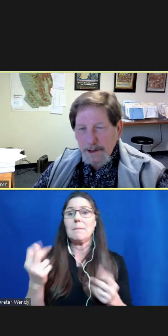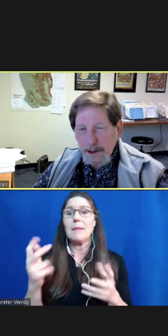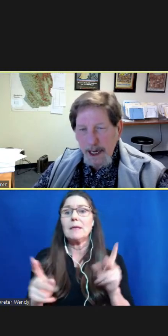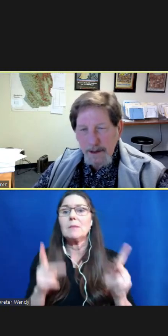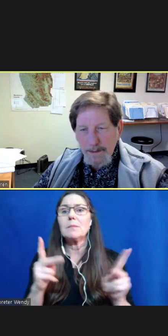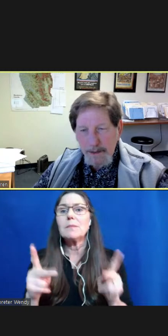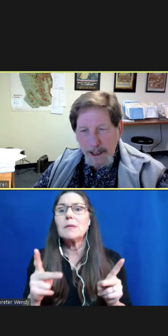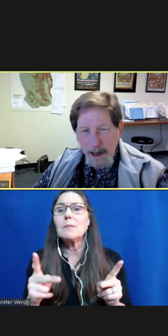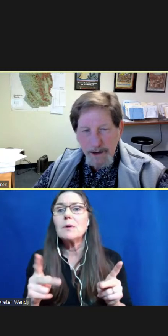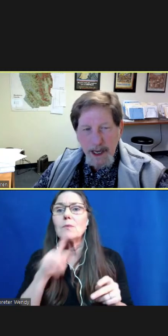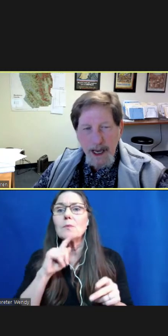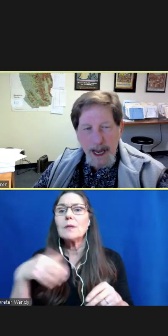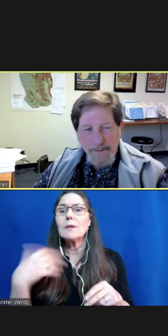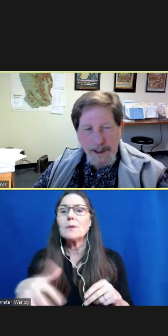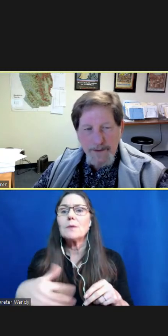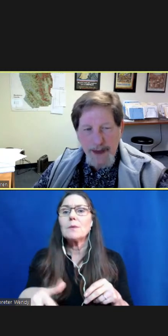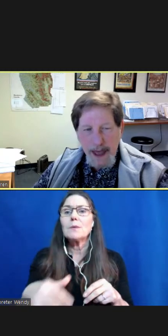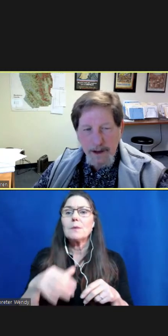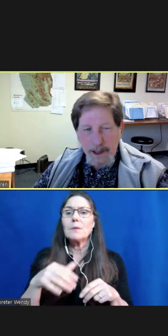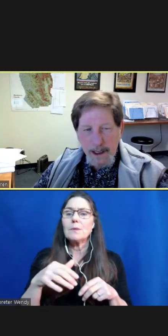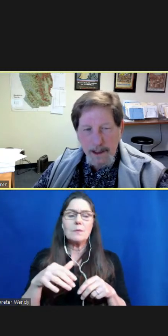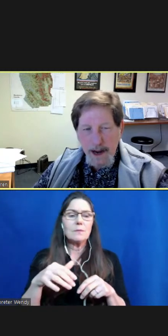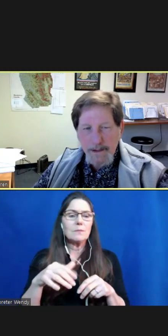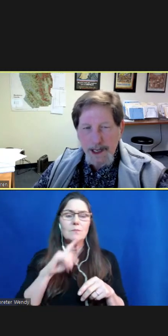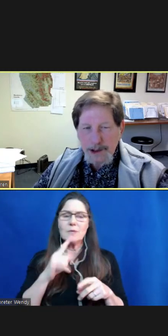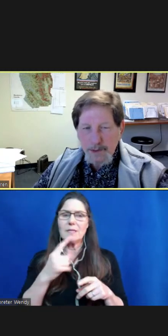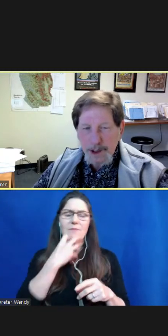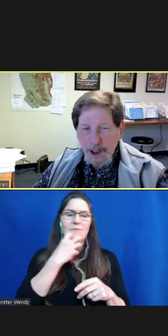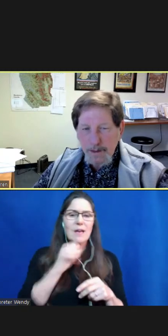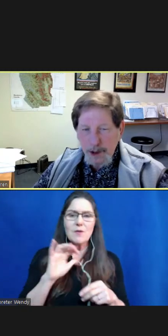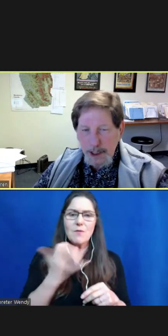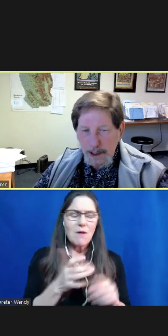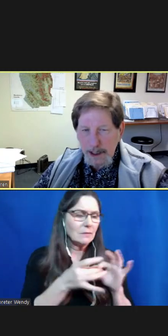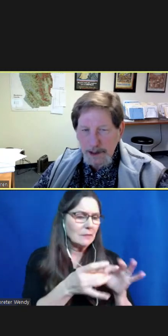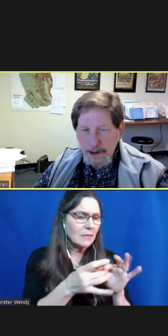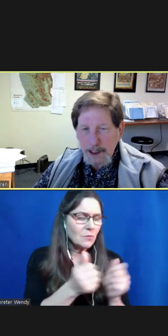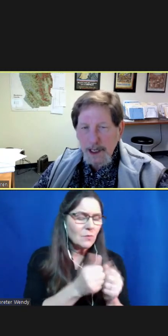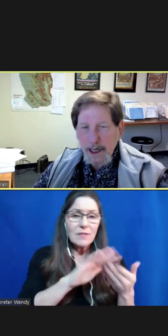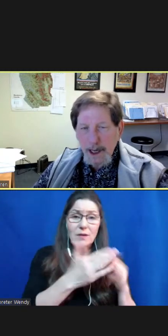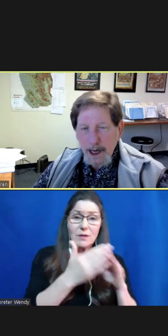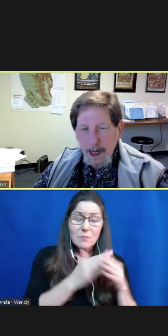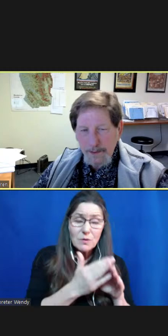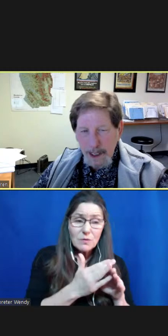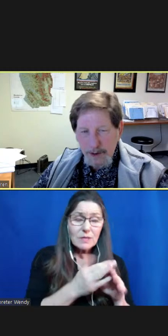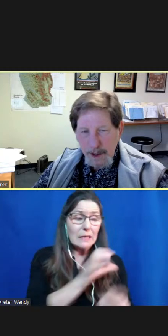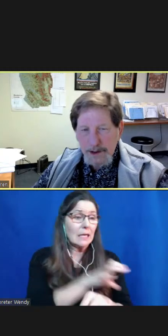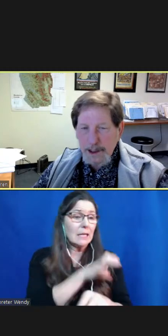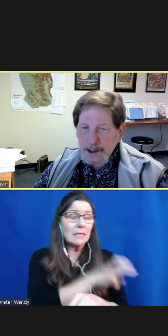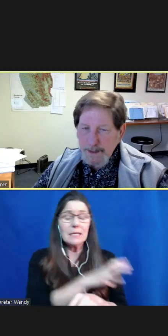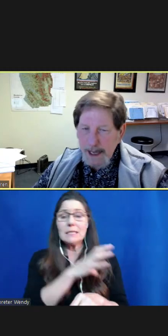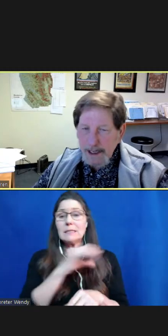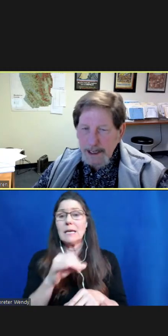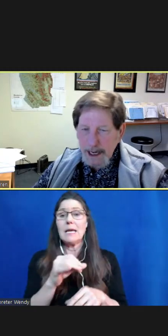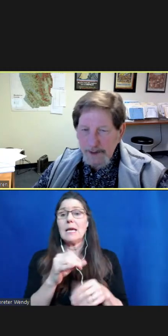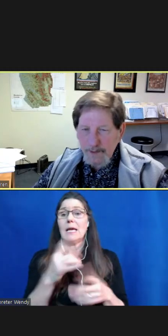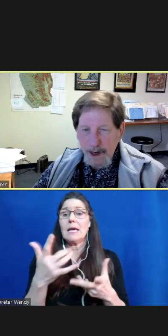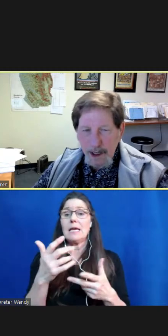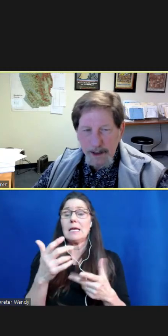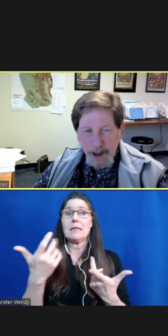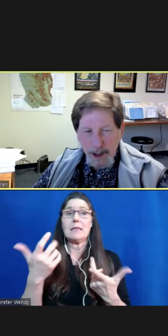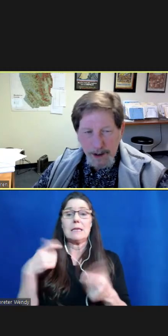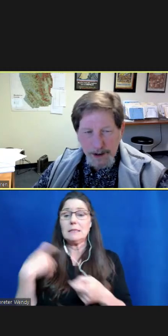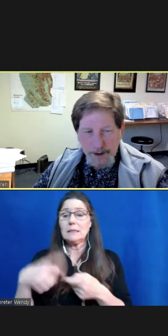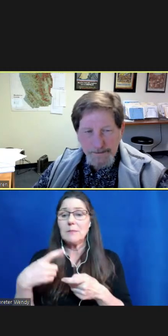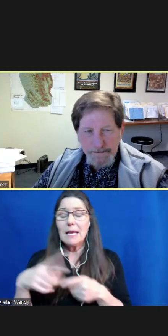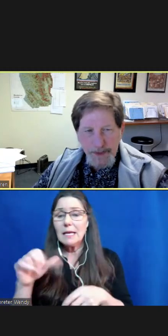and Mendocino County Public Health have really valued our collaboration with our community clinics and as well as the Hispanic and Native